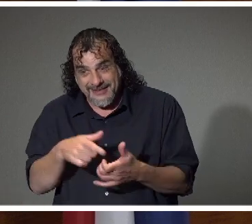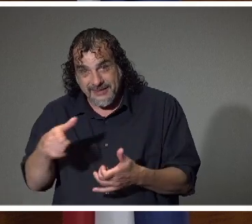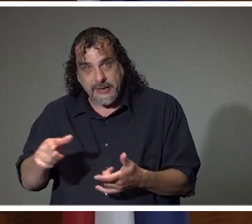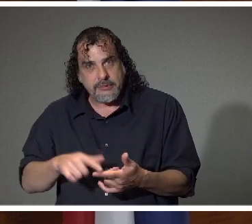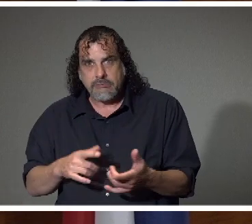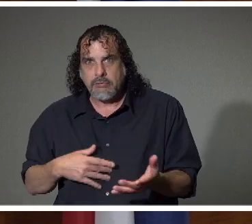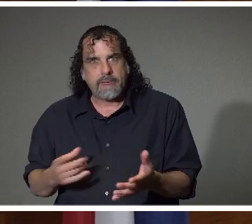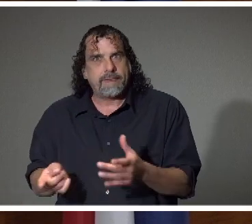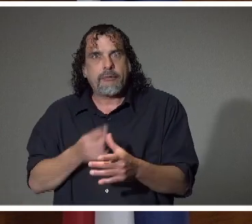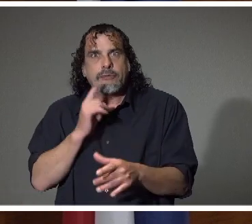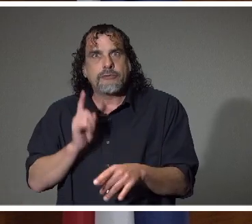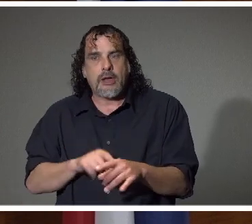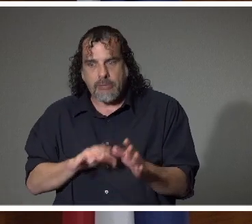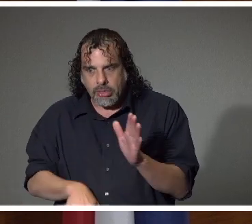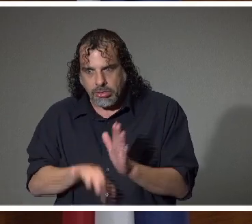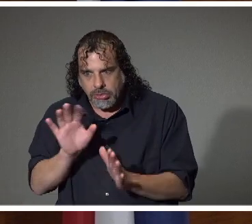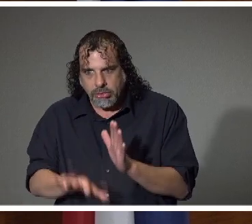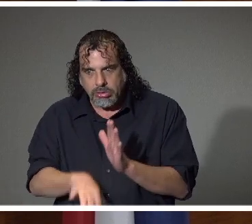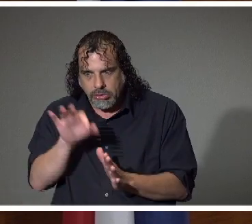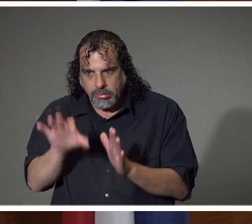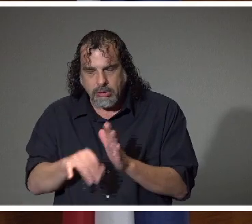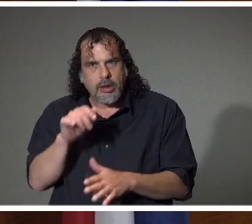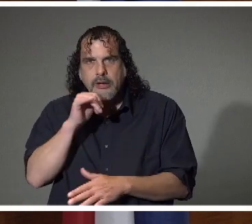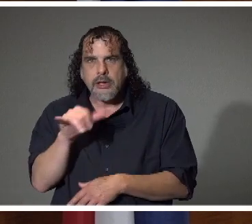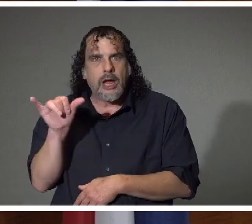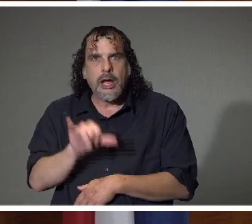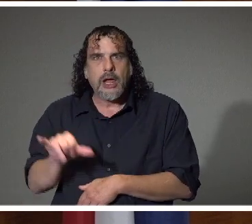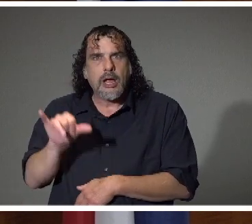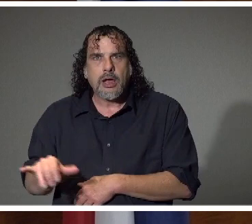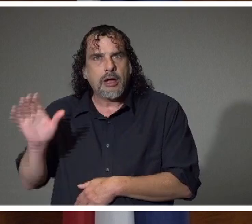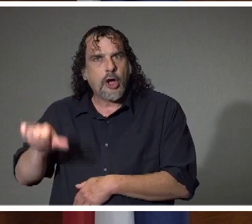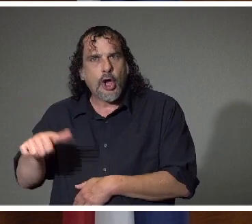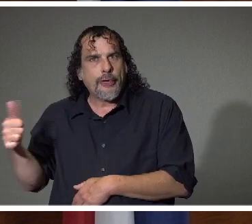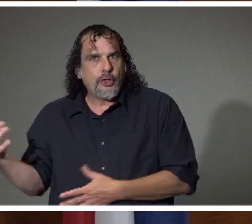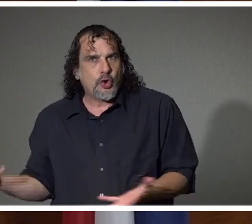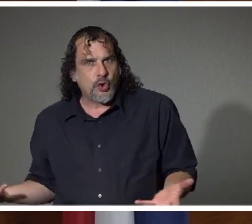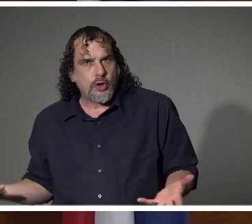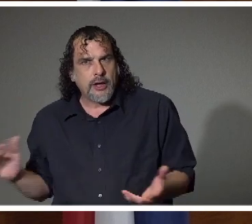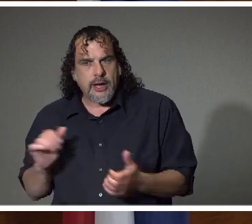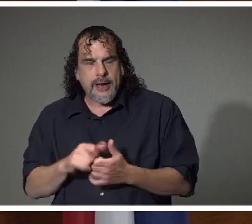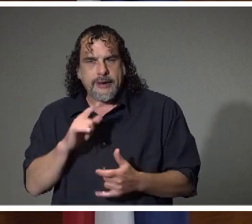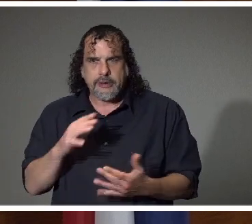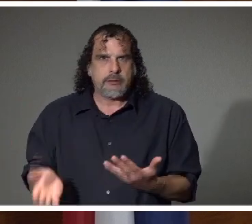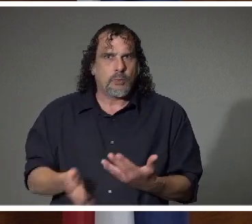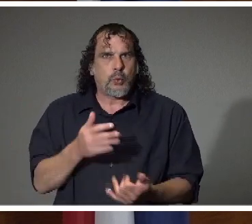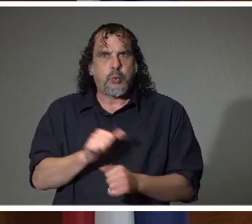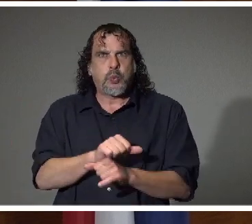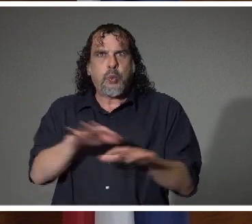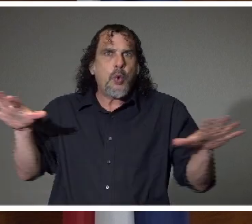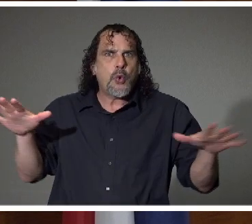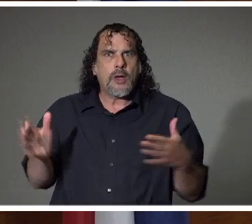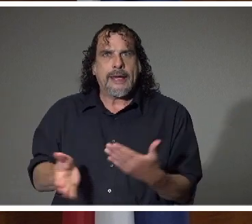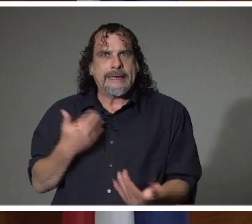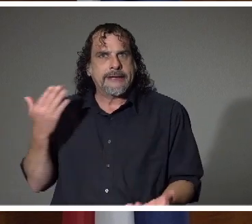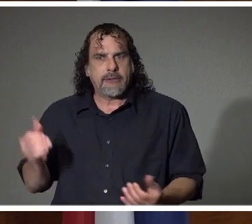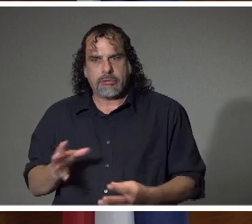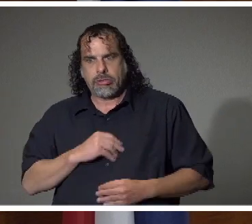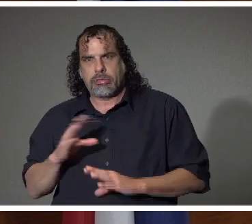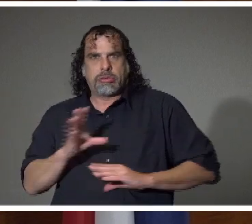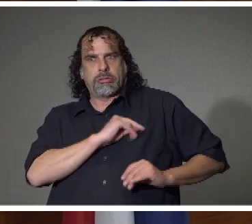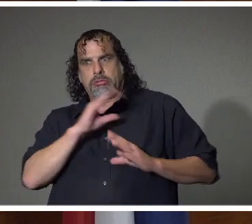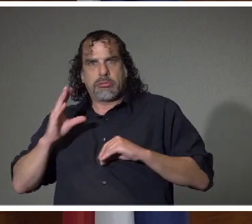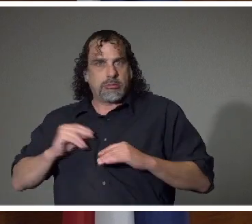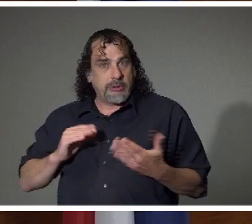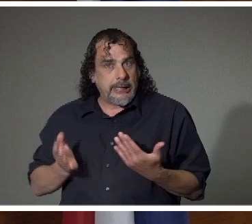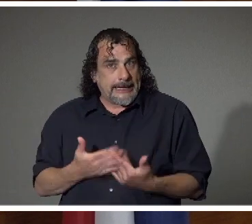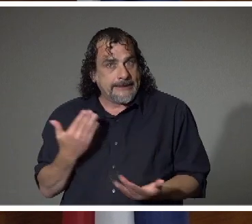been unparalleled, and obviously it's been very contagious. And so, I think as if I